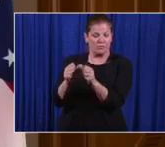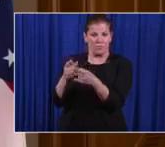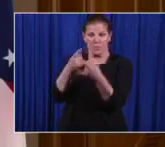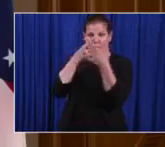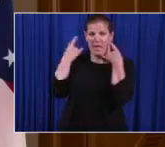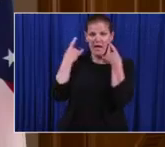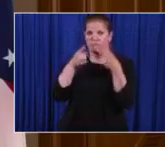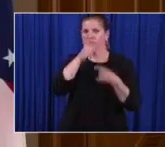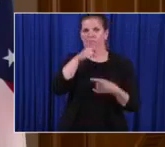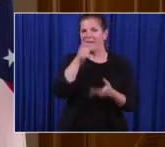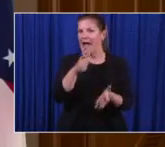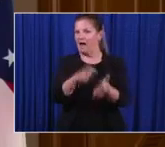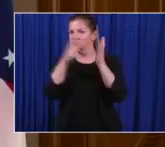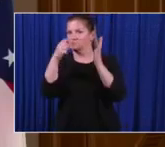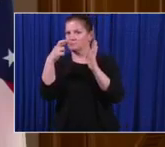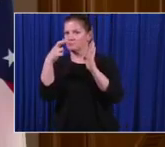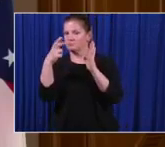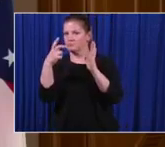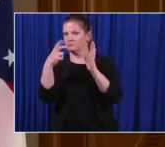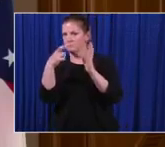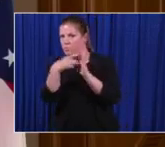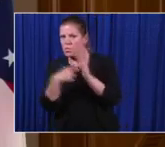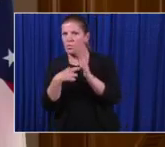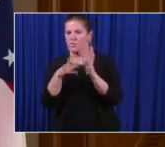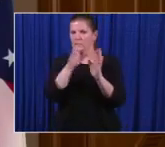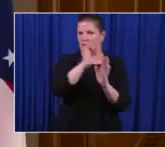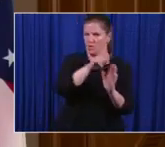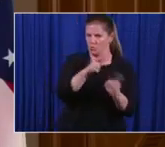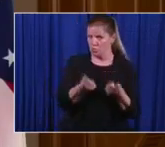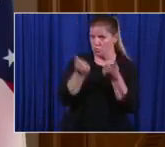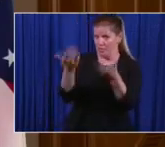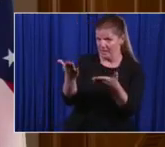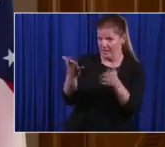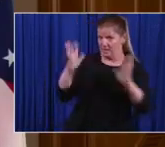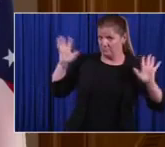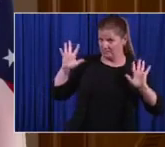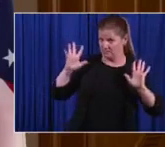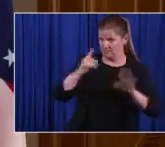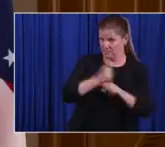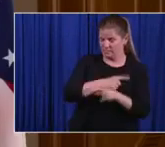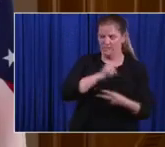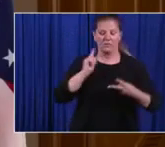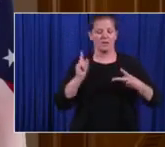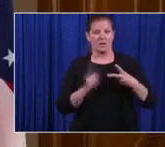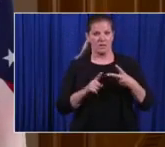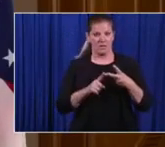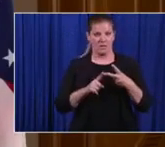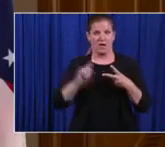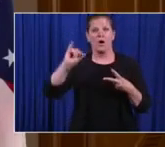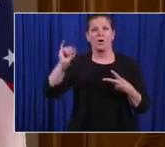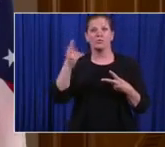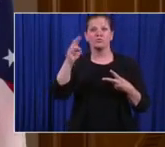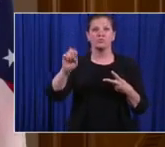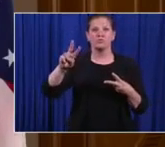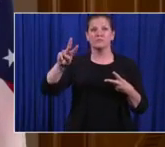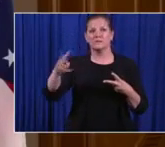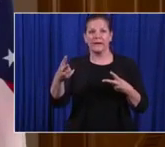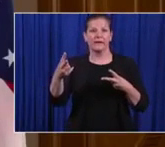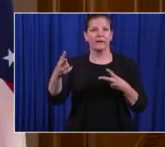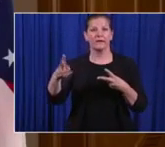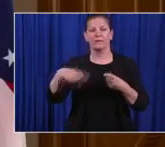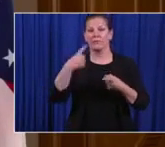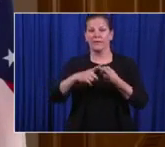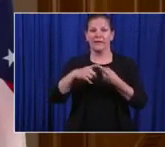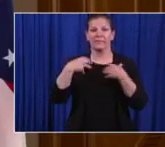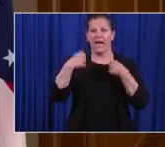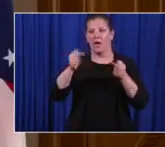masks while in schools. Just want to make sure I heard that right. And then second of all, as these orders are lifted, you said earlier that it may be